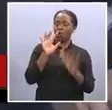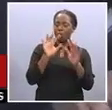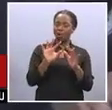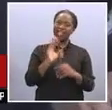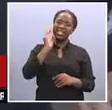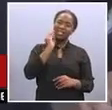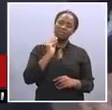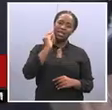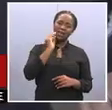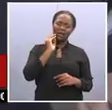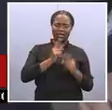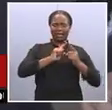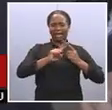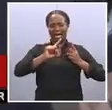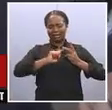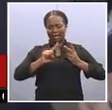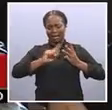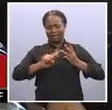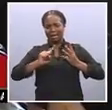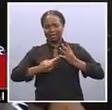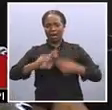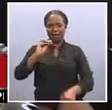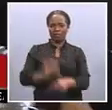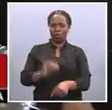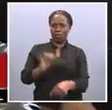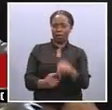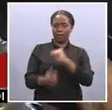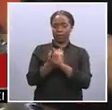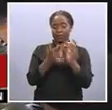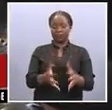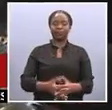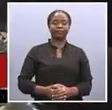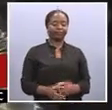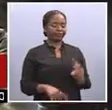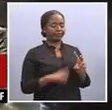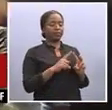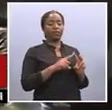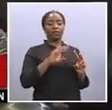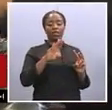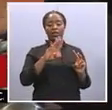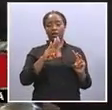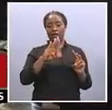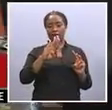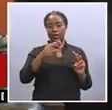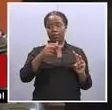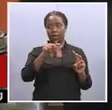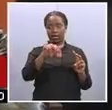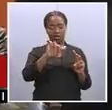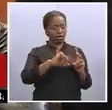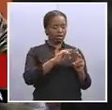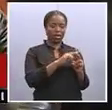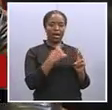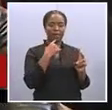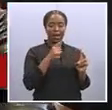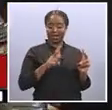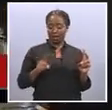experiencing number of challenges in eNdumeni. Mbatha and two other co-accused bail conditions are that they don't interact with